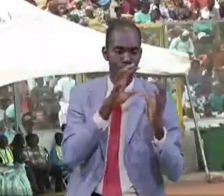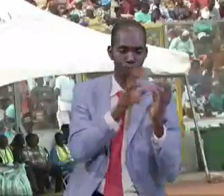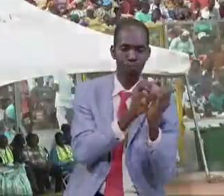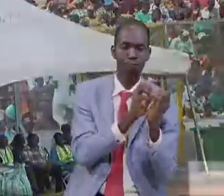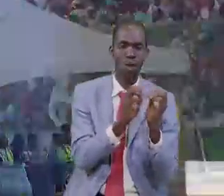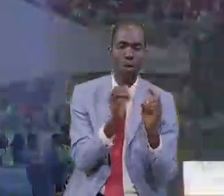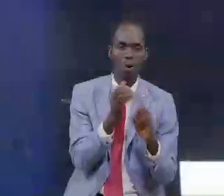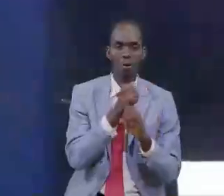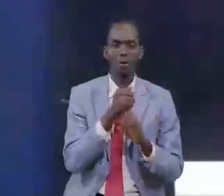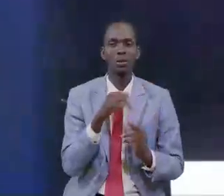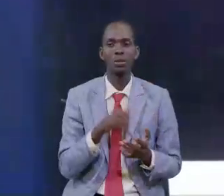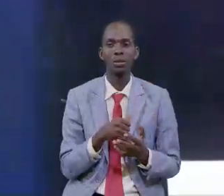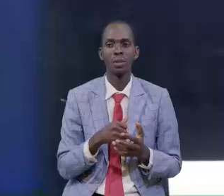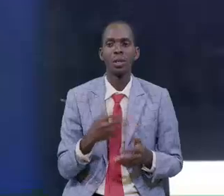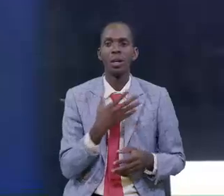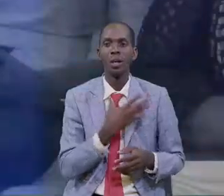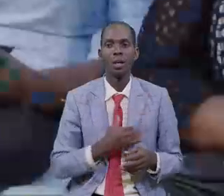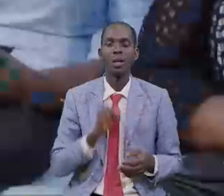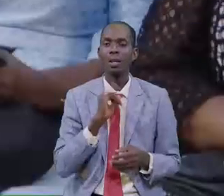And I send that word to you tonight.